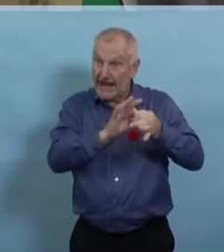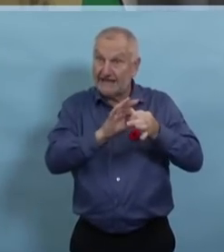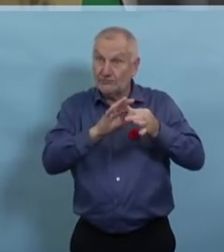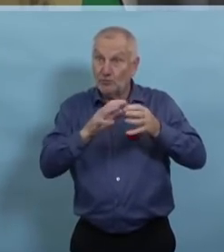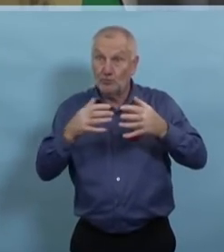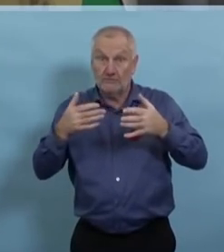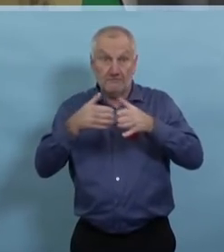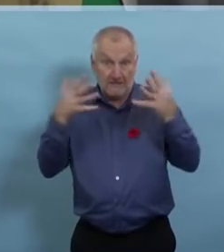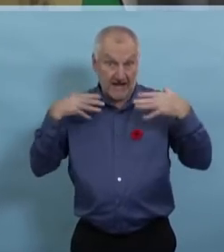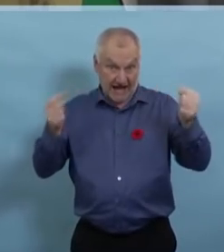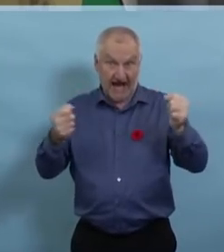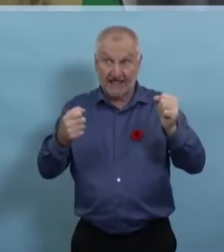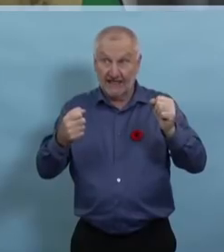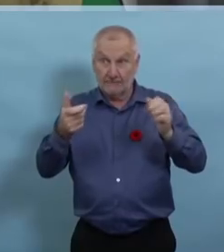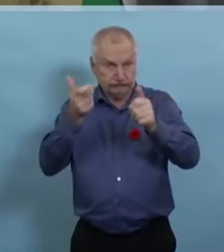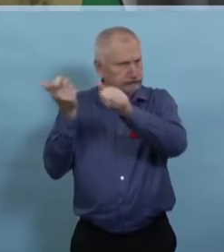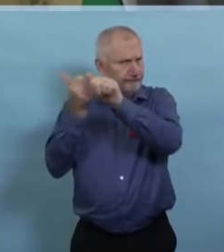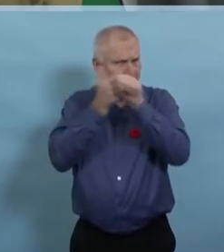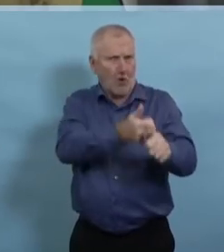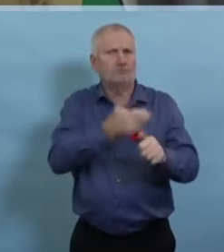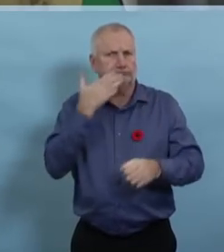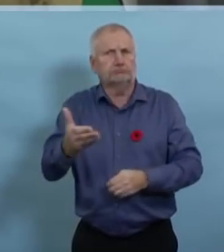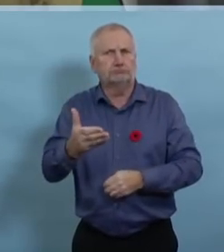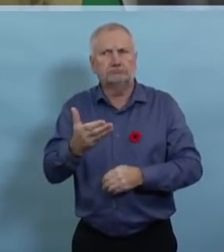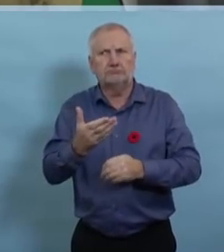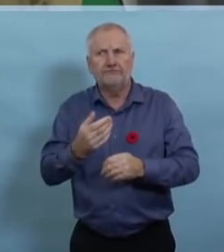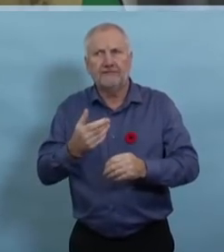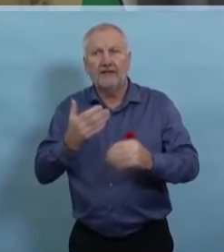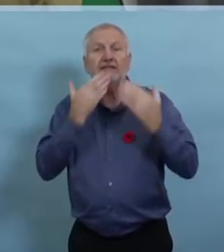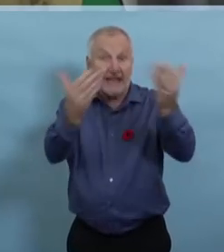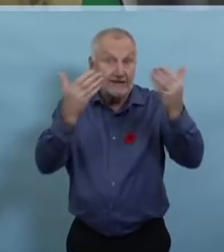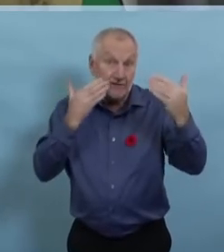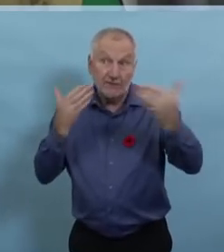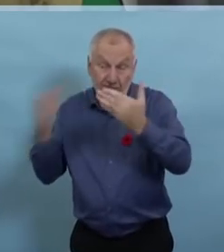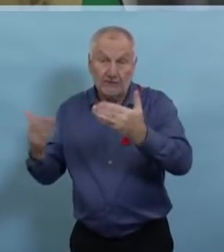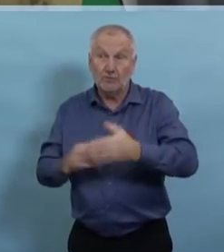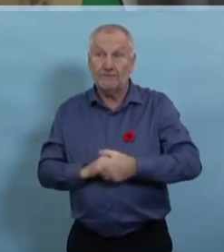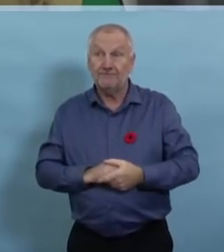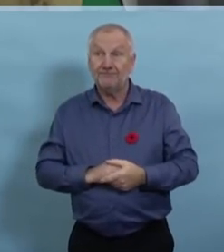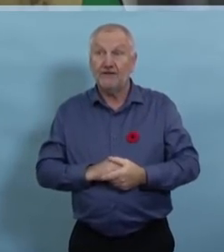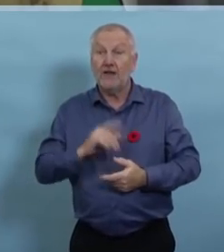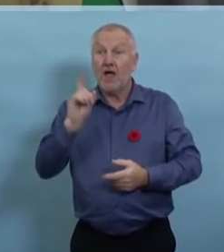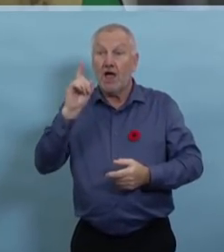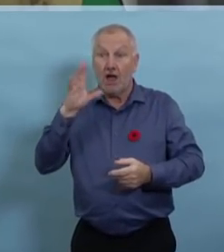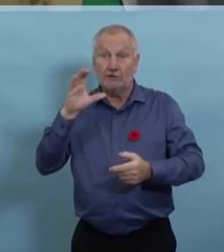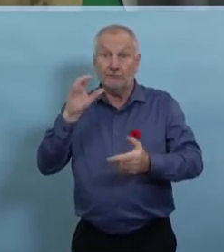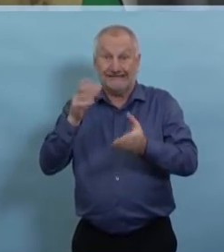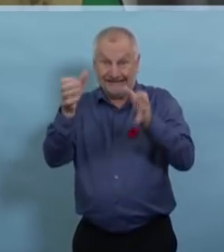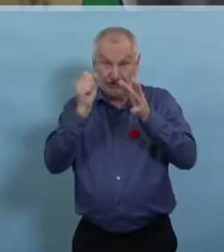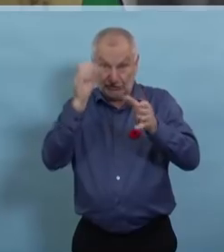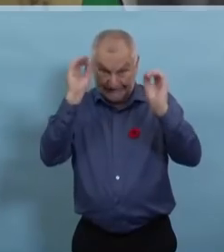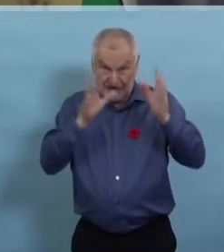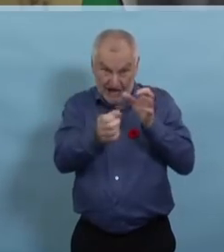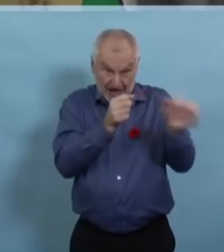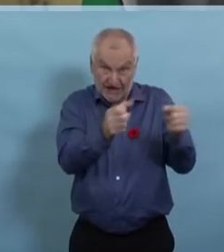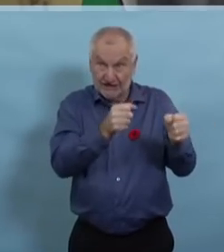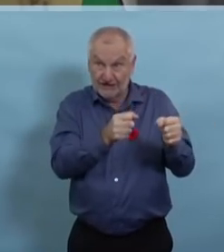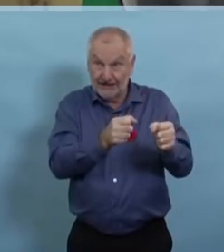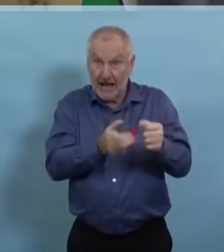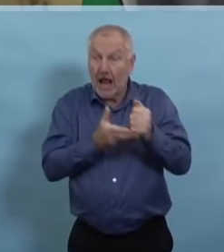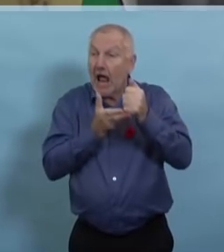We obviously hope that the additional hiring of these 100 teachers will help the students and to help